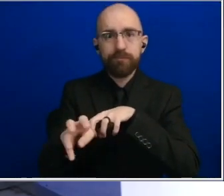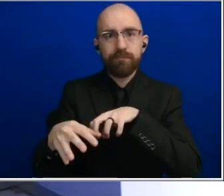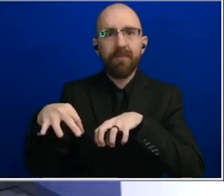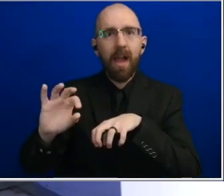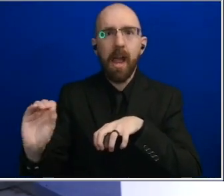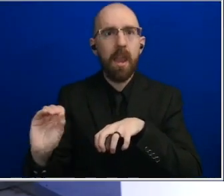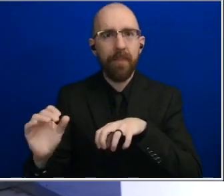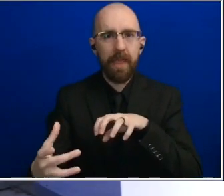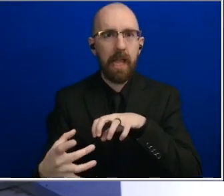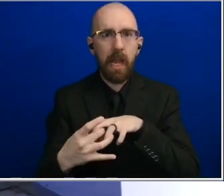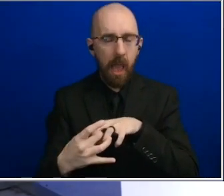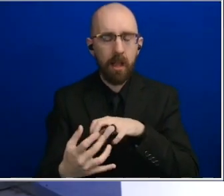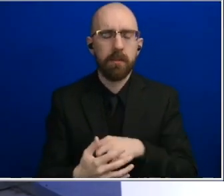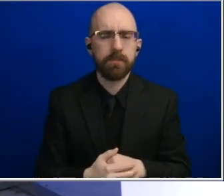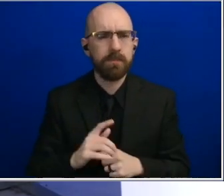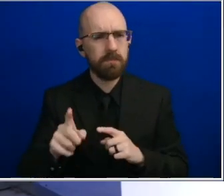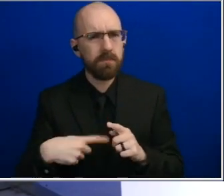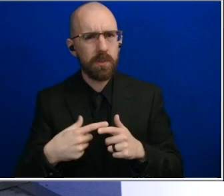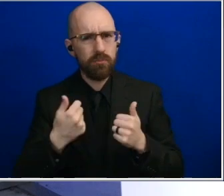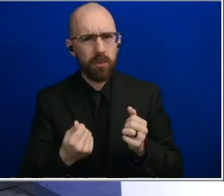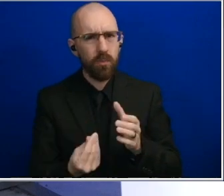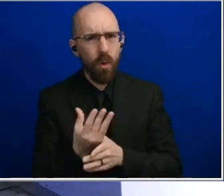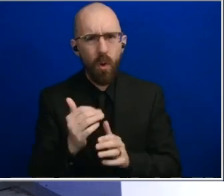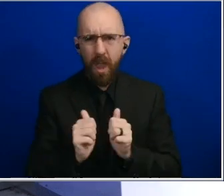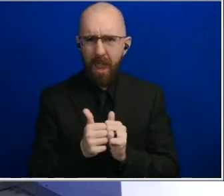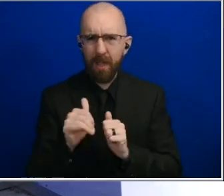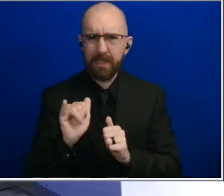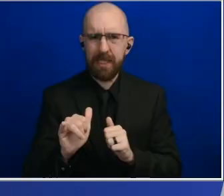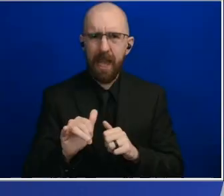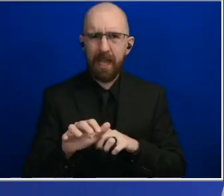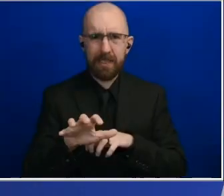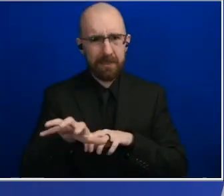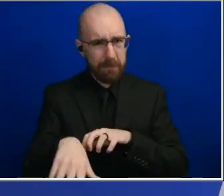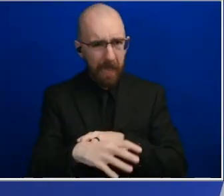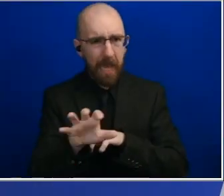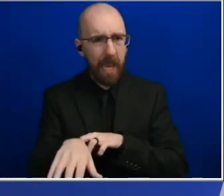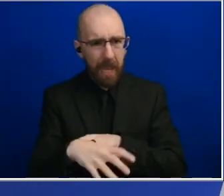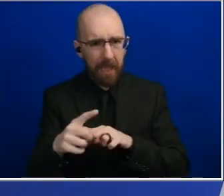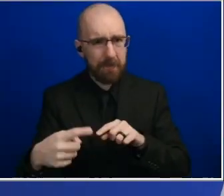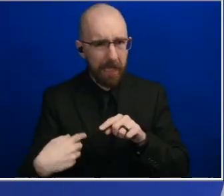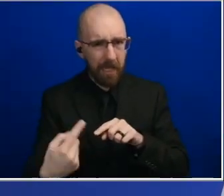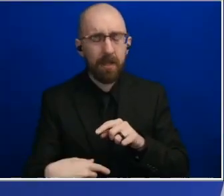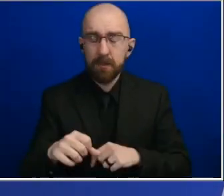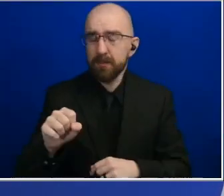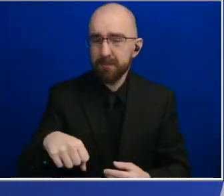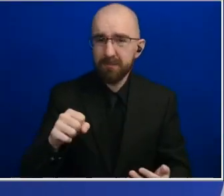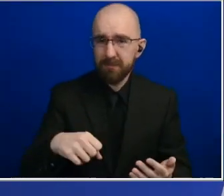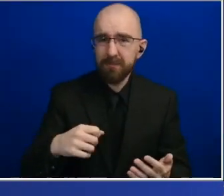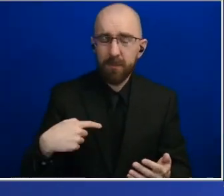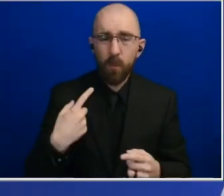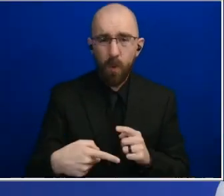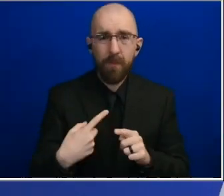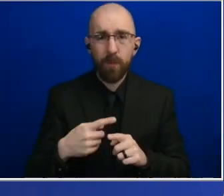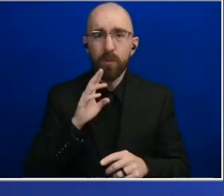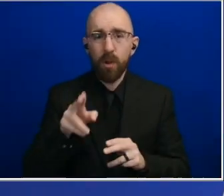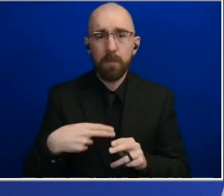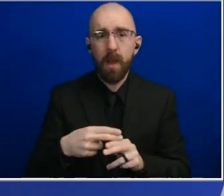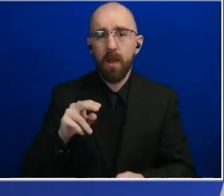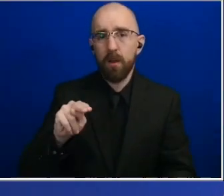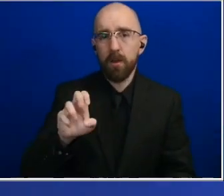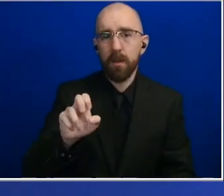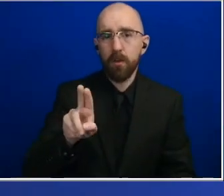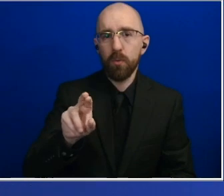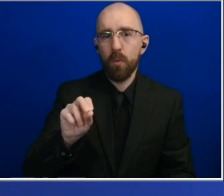to grow, how does it manifest? Does it just kind of spin on itself? Yes, and so that's what when we talk about a neuroma, which hopefully we'll see a little bit